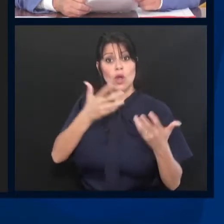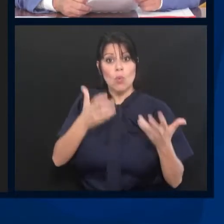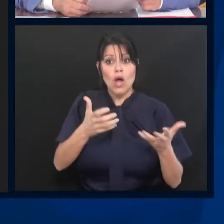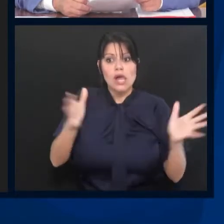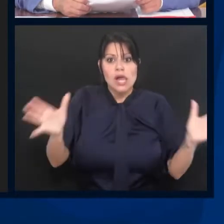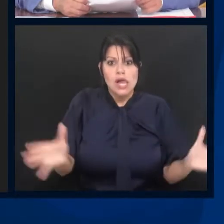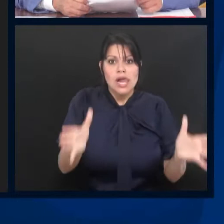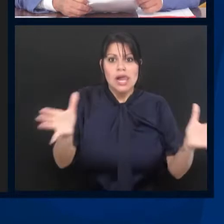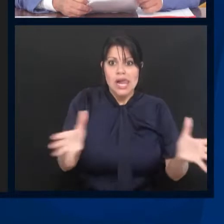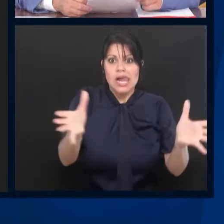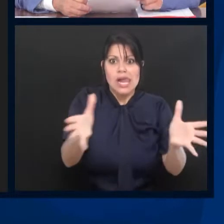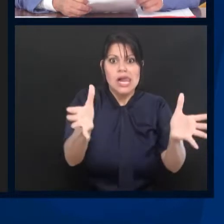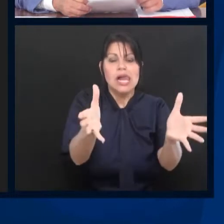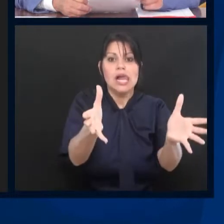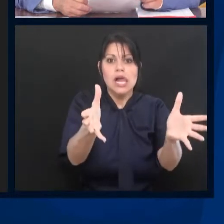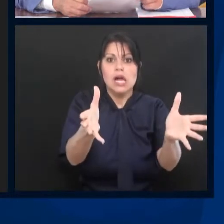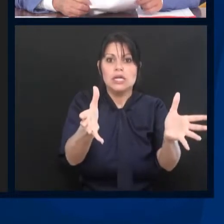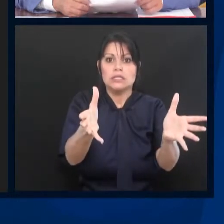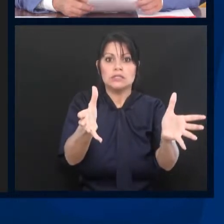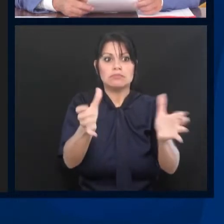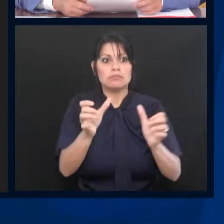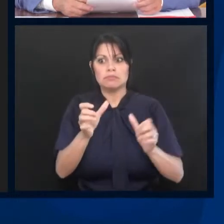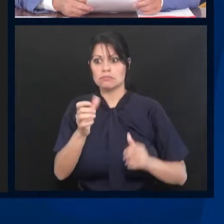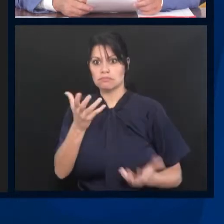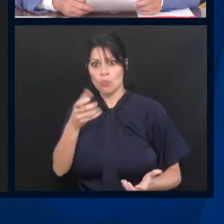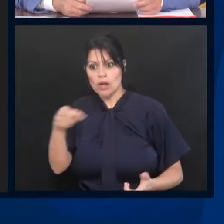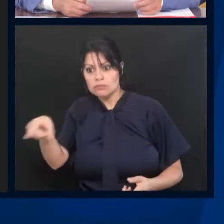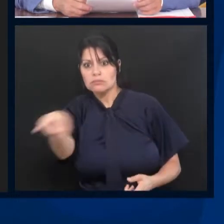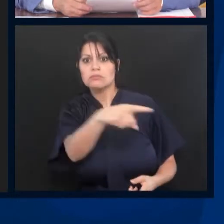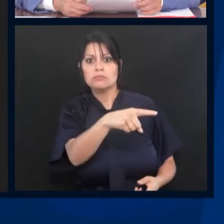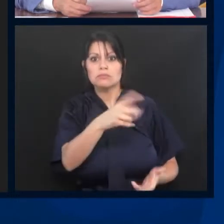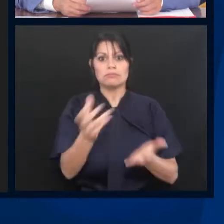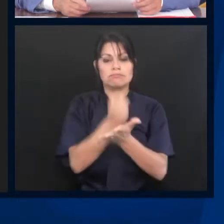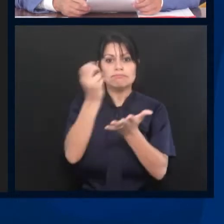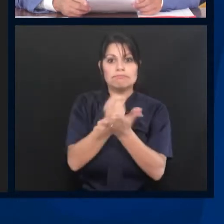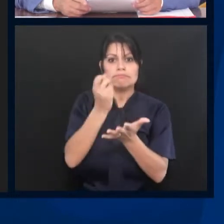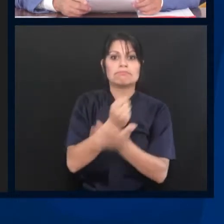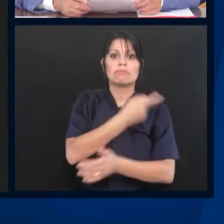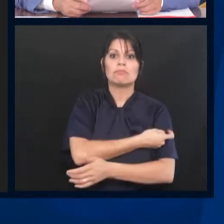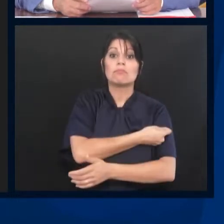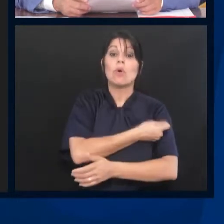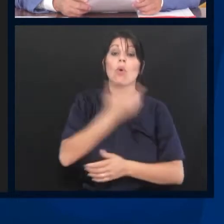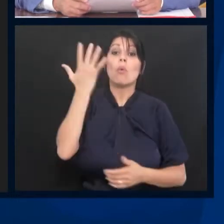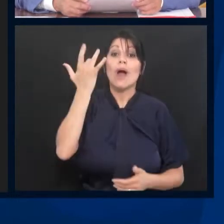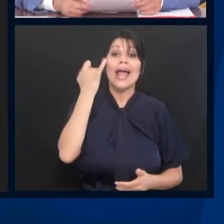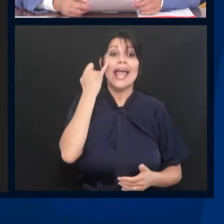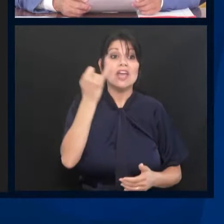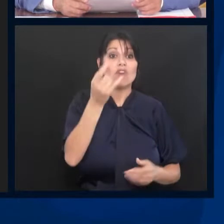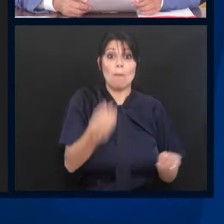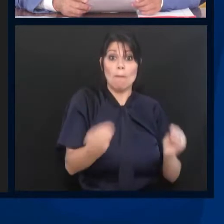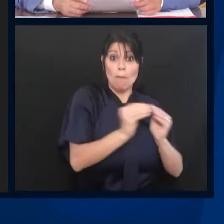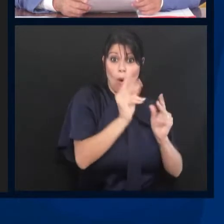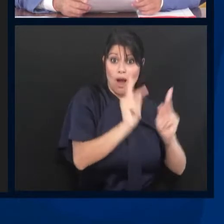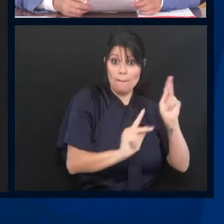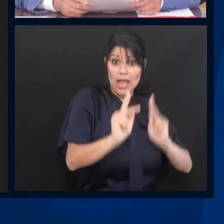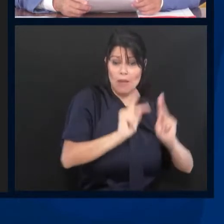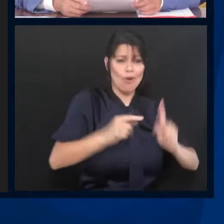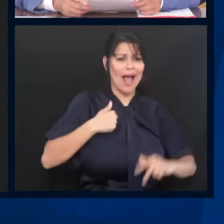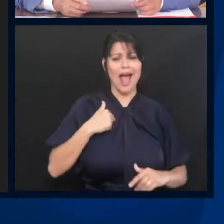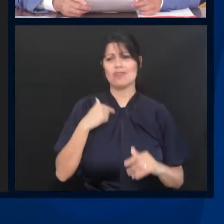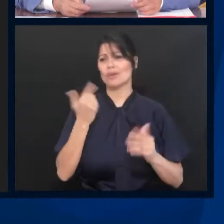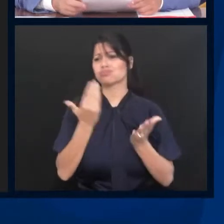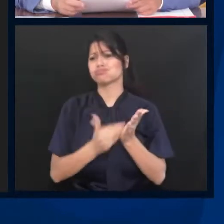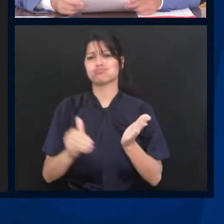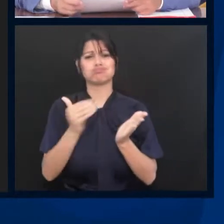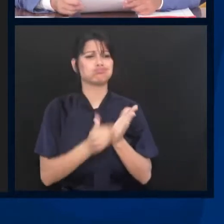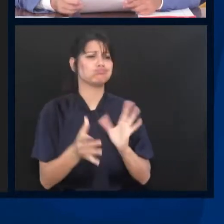everything we can to continue to get our people vaccinated, because the more that are vaccinated, I've said it till I'm blue-green, but it